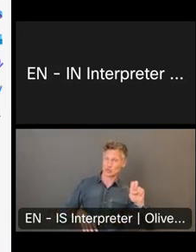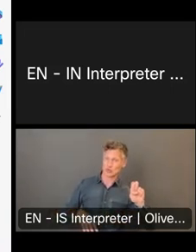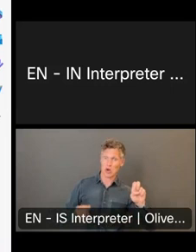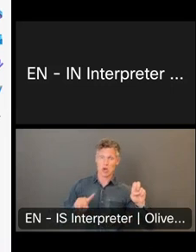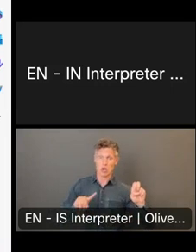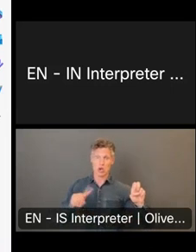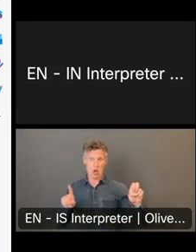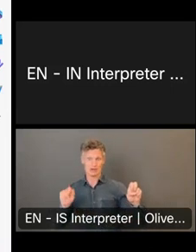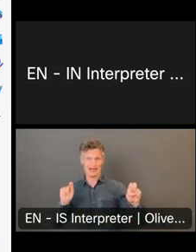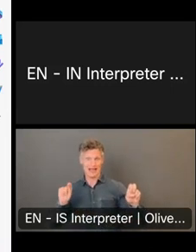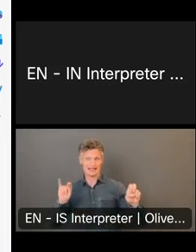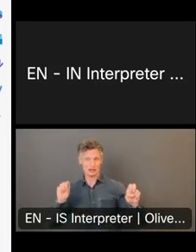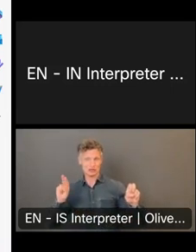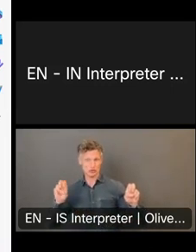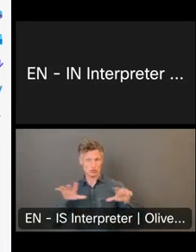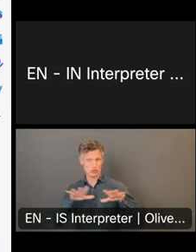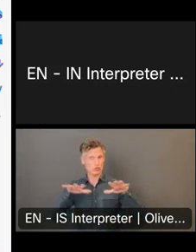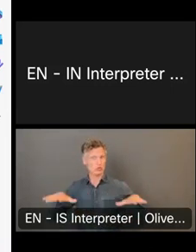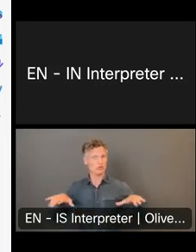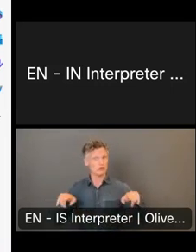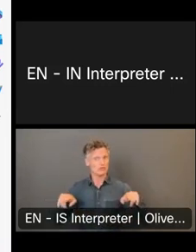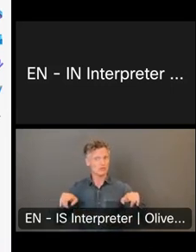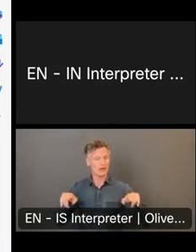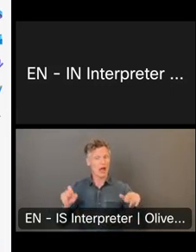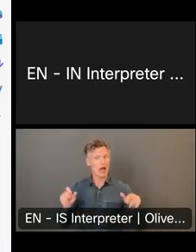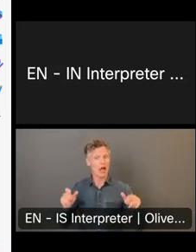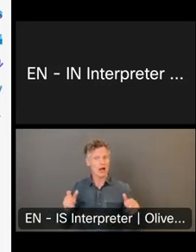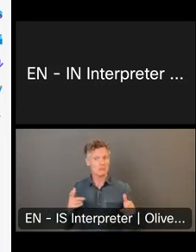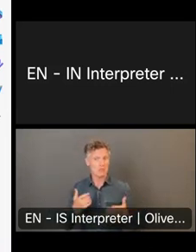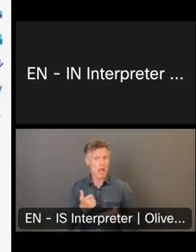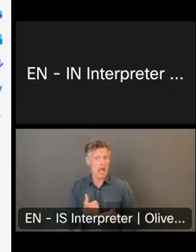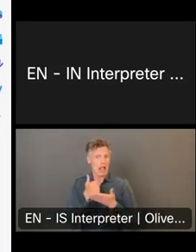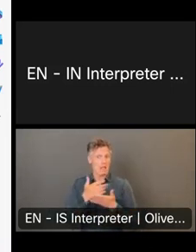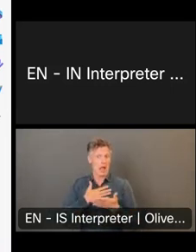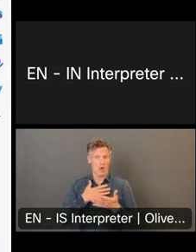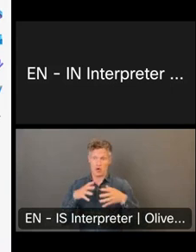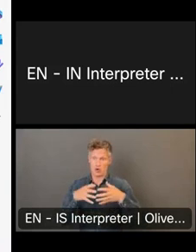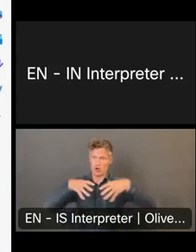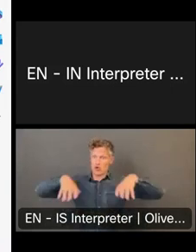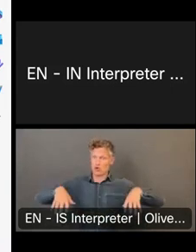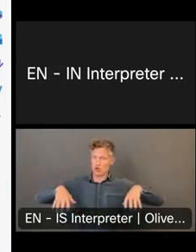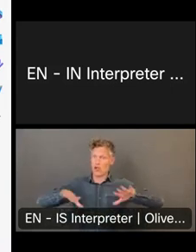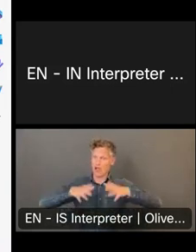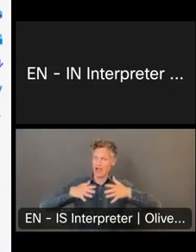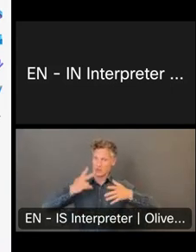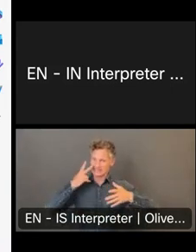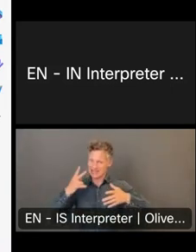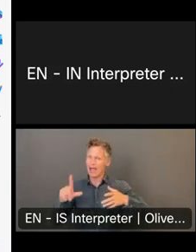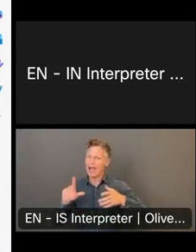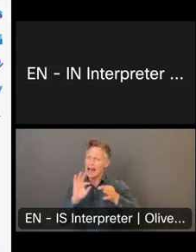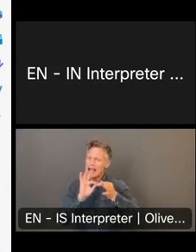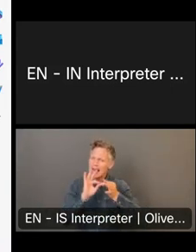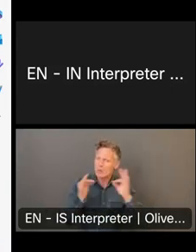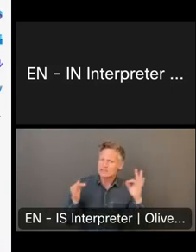facial distinction, but it's one which often turns out to be useful in our characterization of linguistic devices, then we can say we